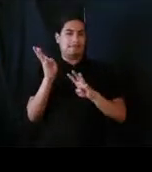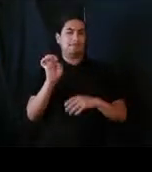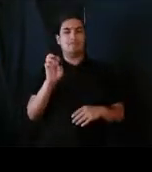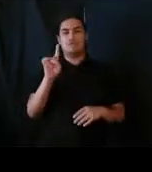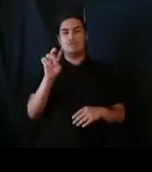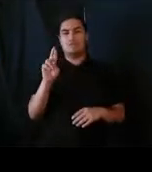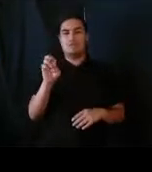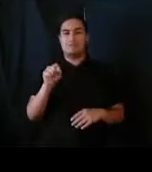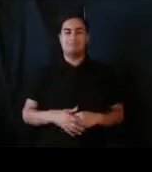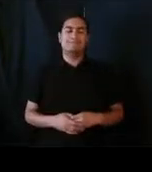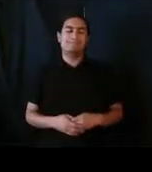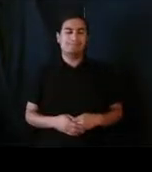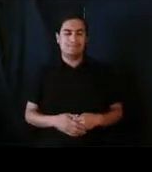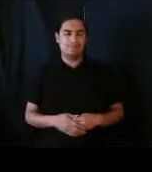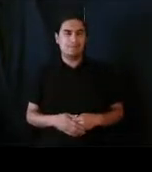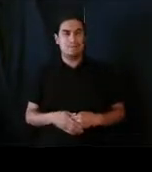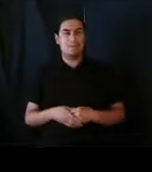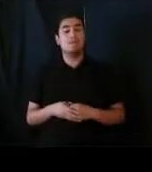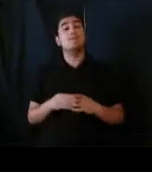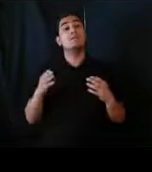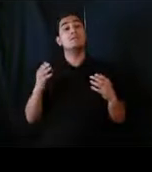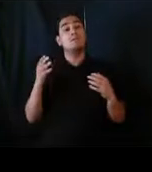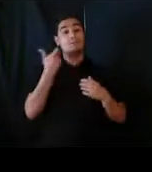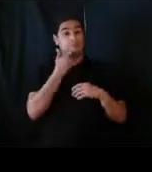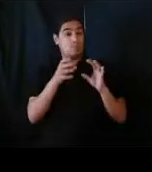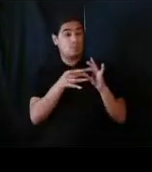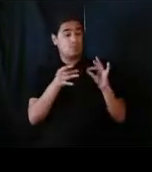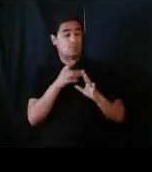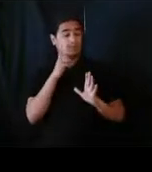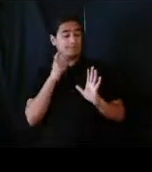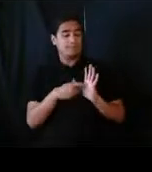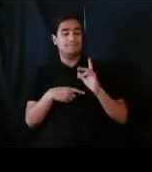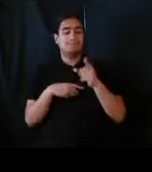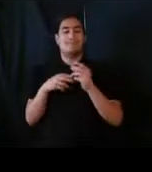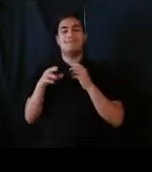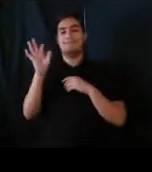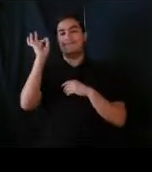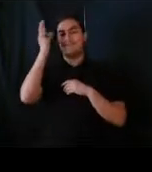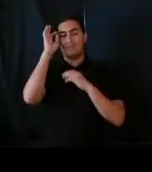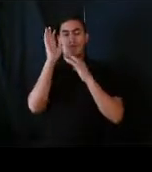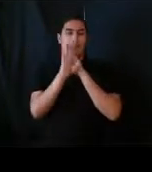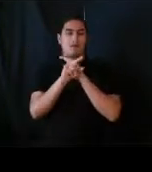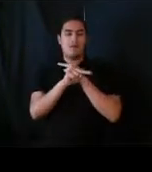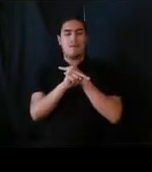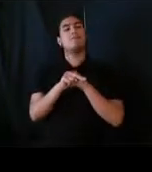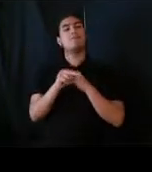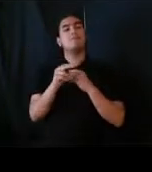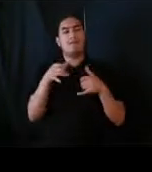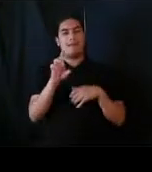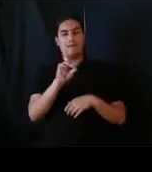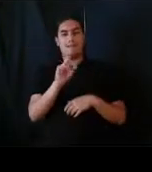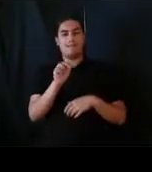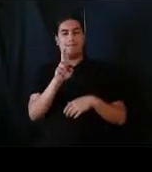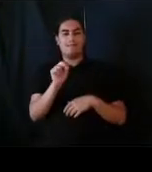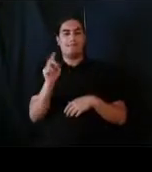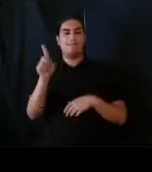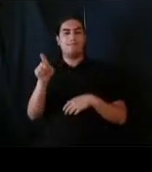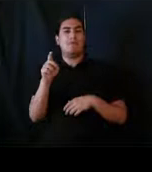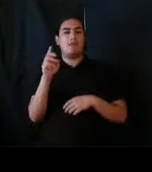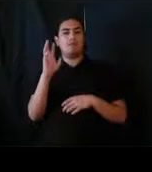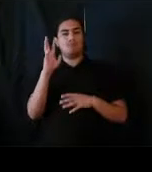sector and on a similar note recently um the federal highway administration released a draft proposal for the creation of